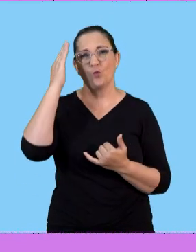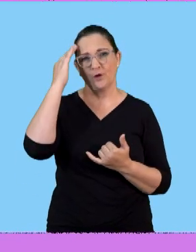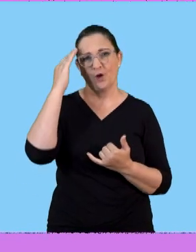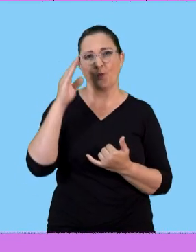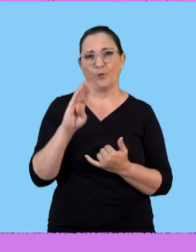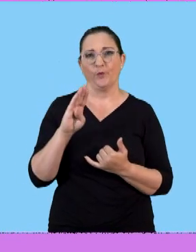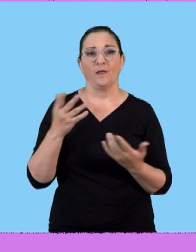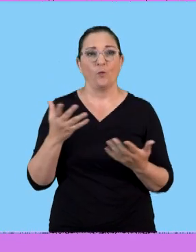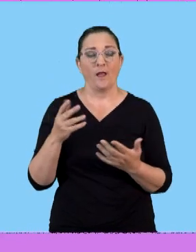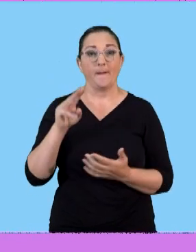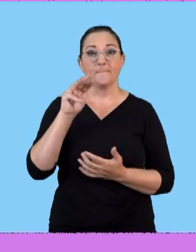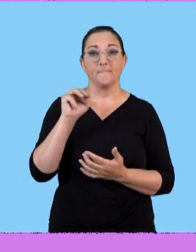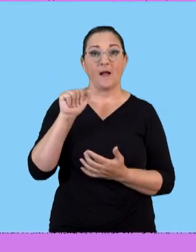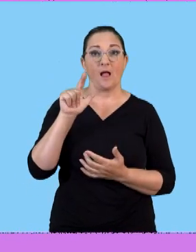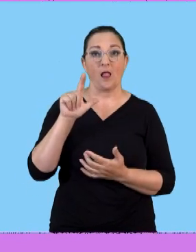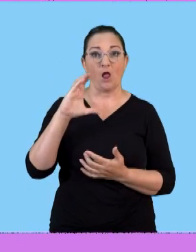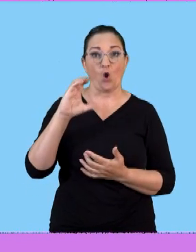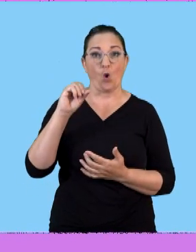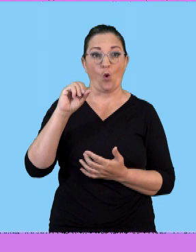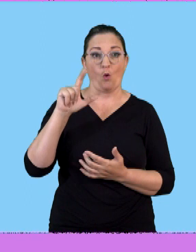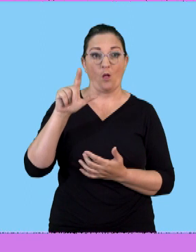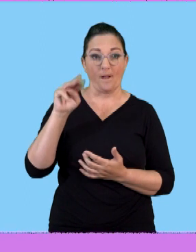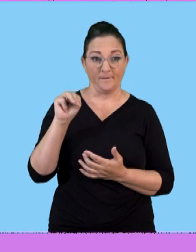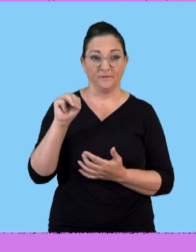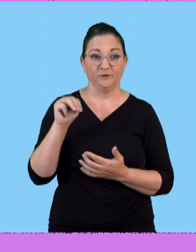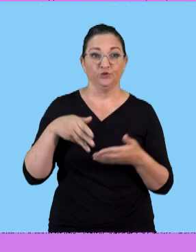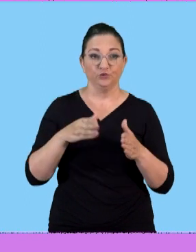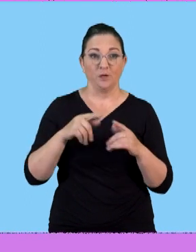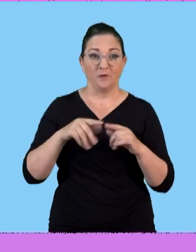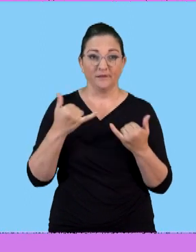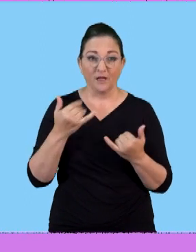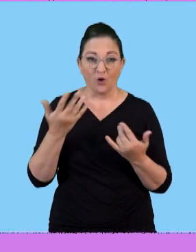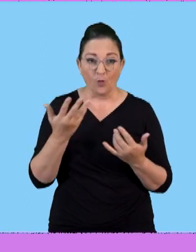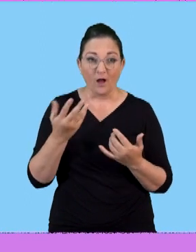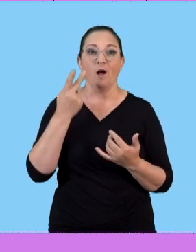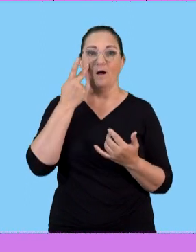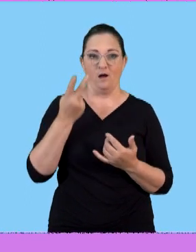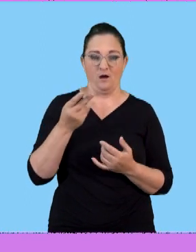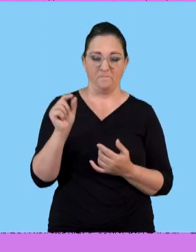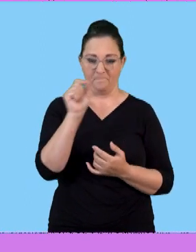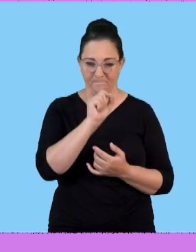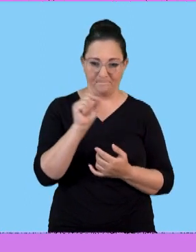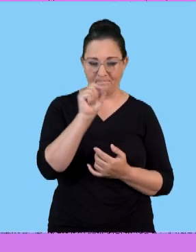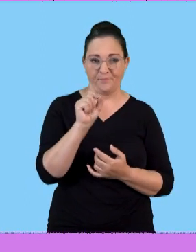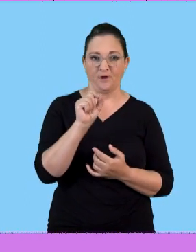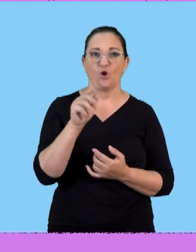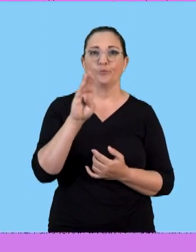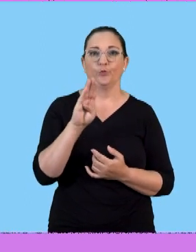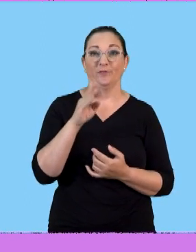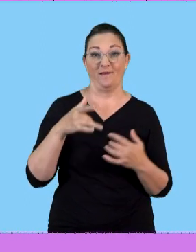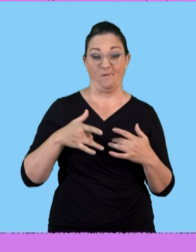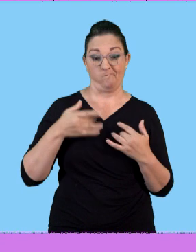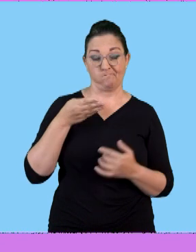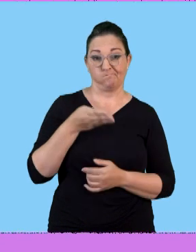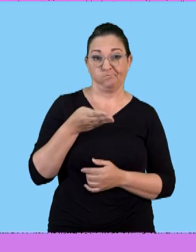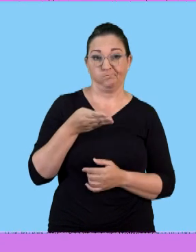that Bootley lives in Malcolm Street. Okay, so I know this is Malcolm Street here. This is where Bootley lives,